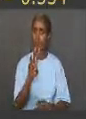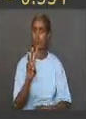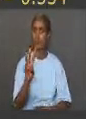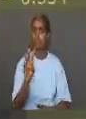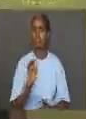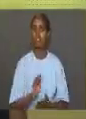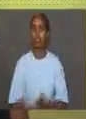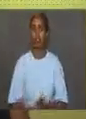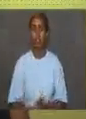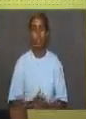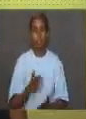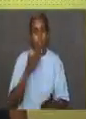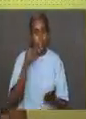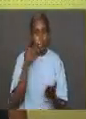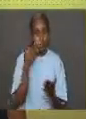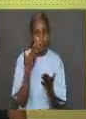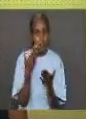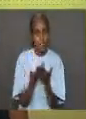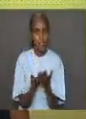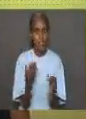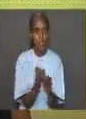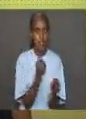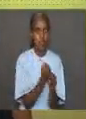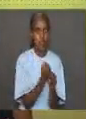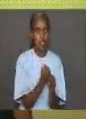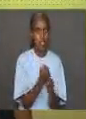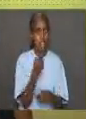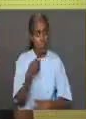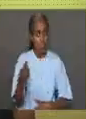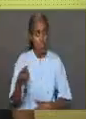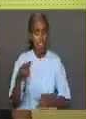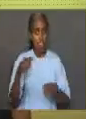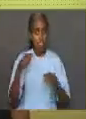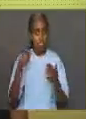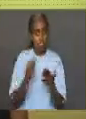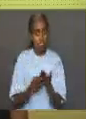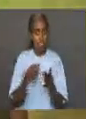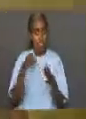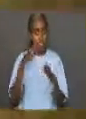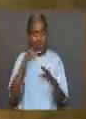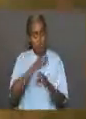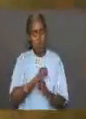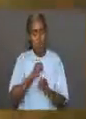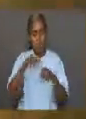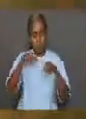2.26. Great work, everyone. That is all for today's